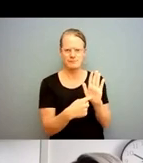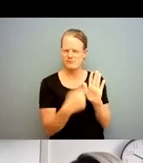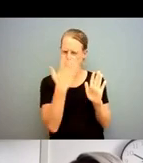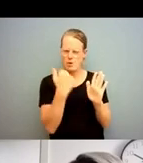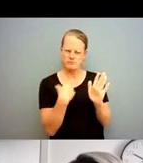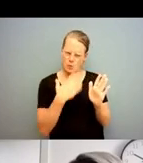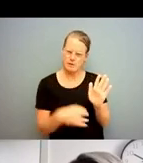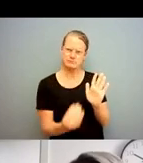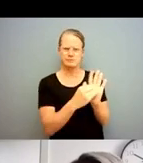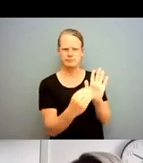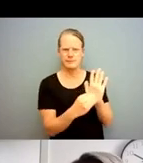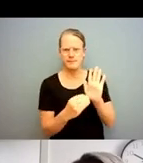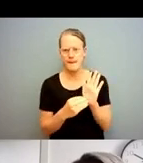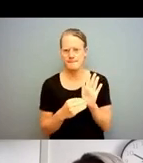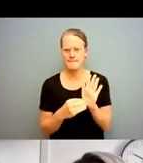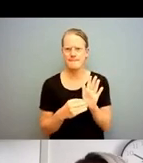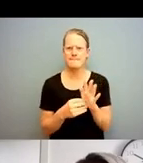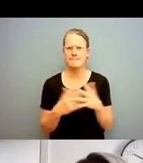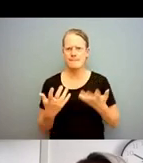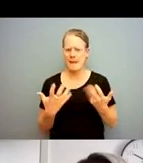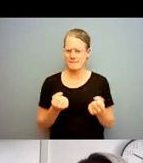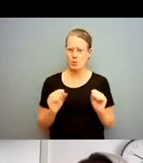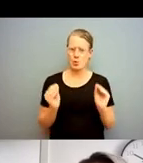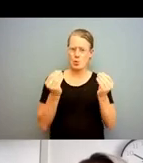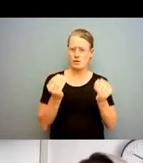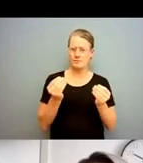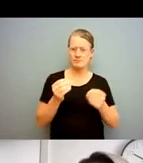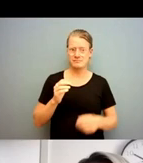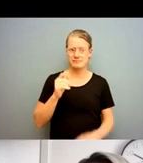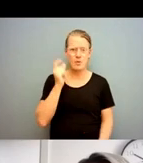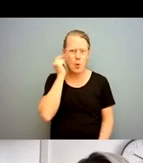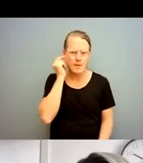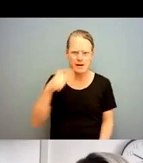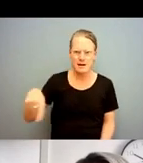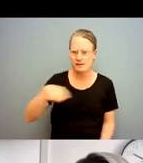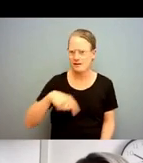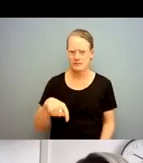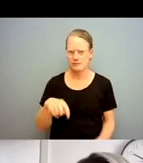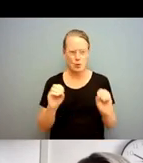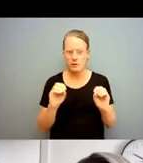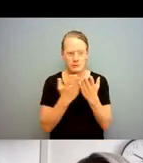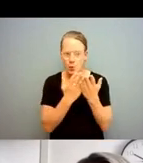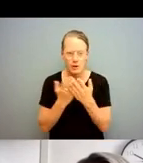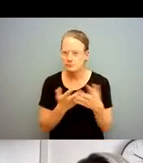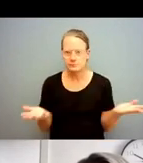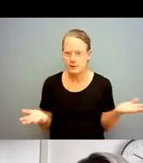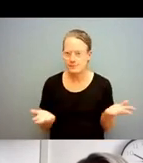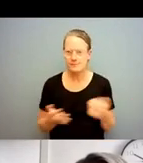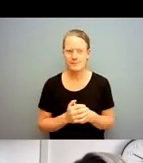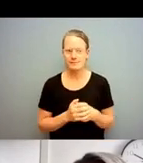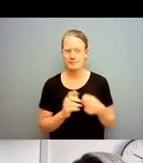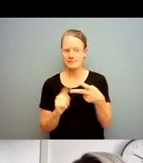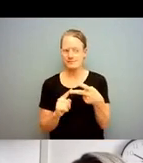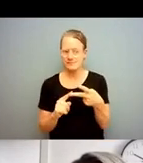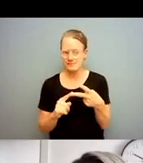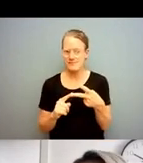want an education. We need that because of the young men with schizophrenia can have a